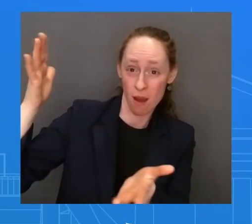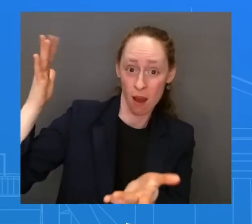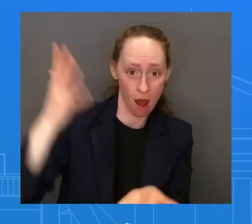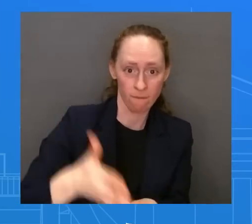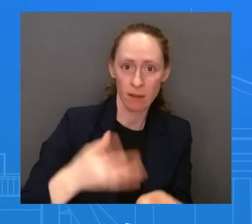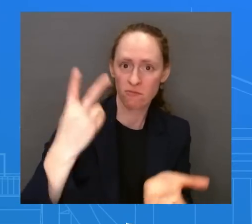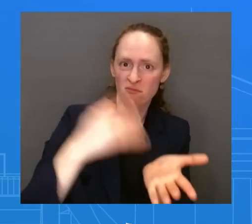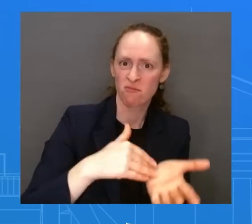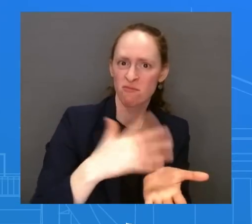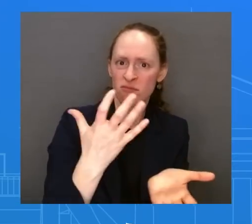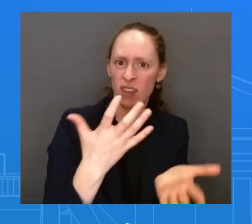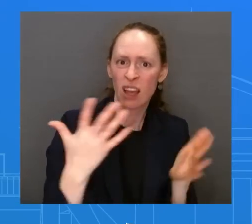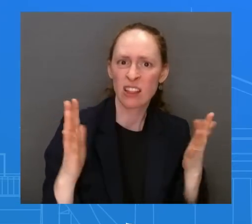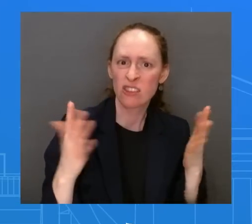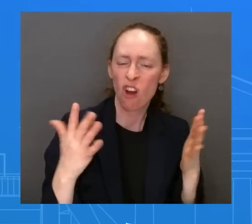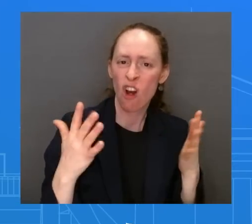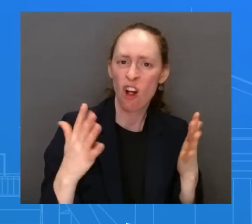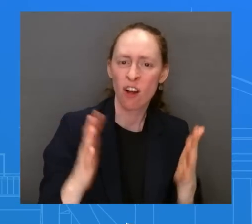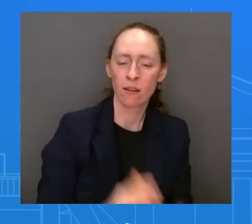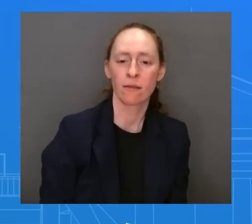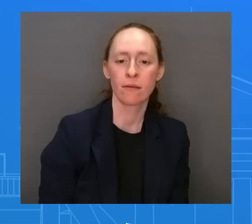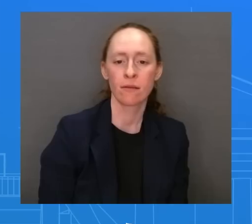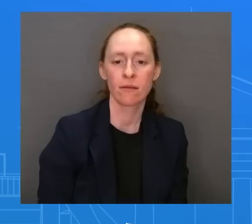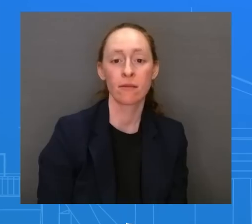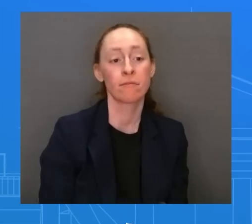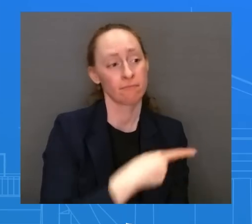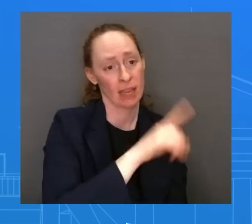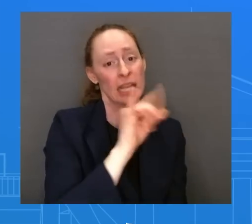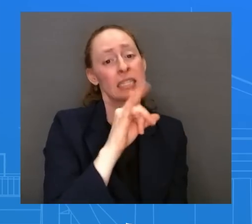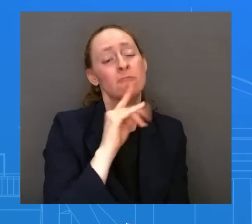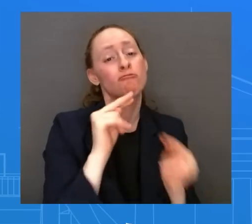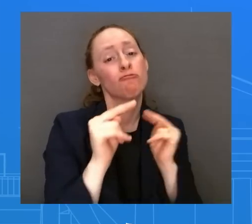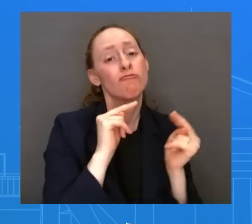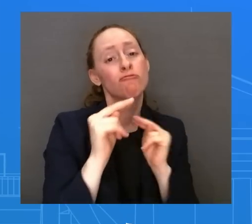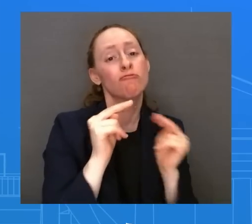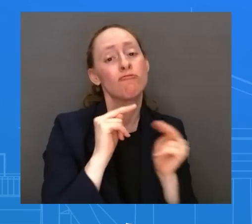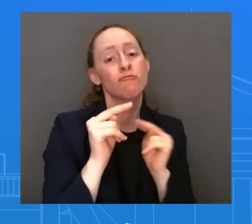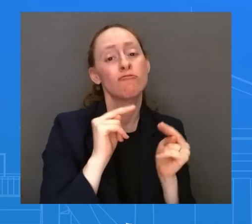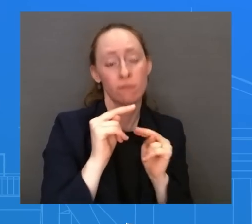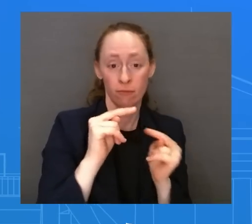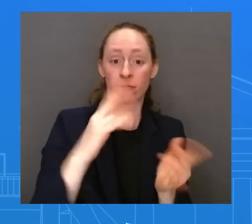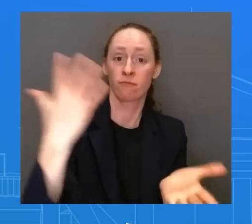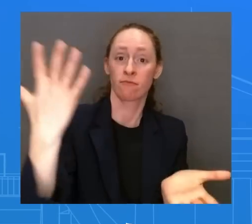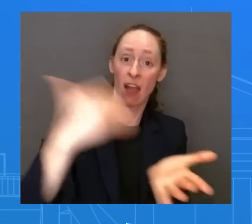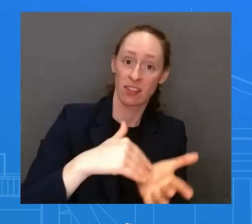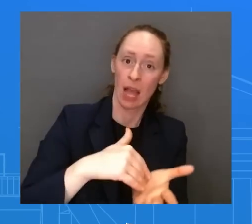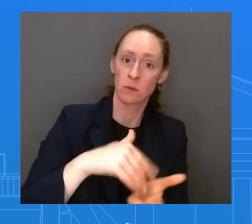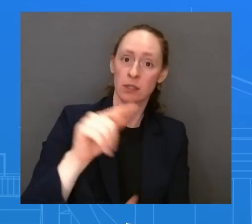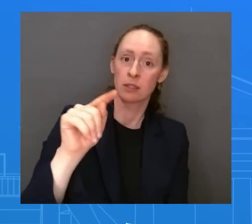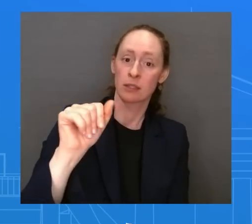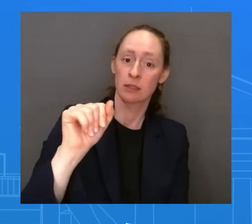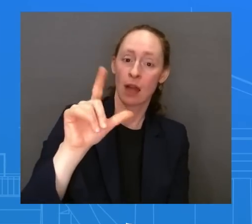Taliban prisoners that were being held by the ghani government